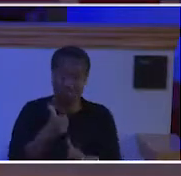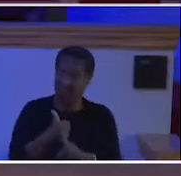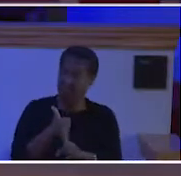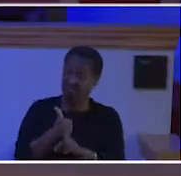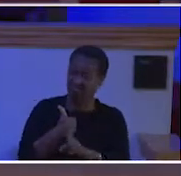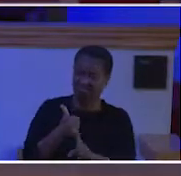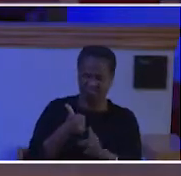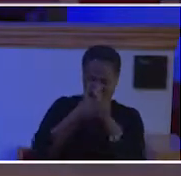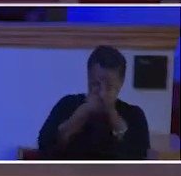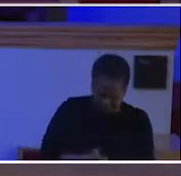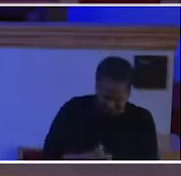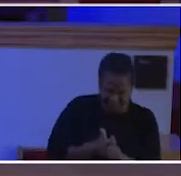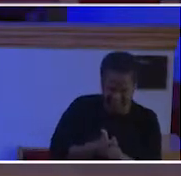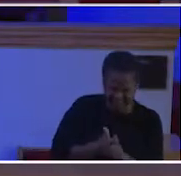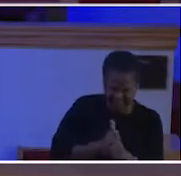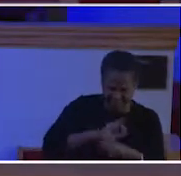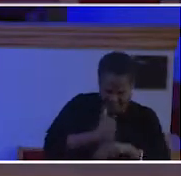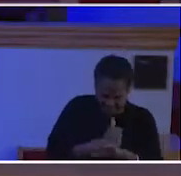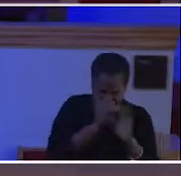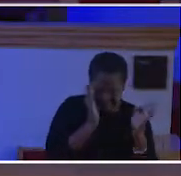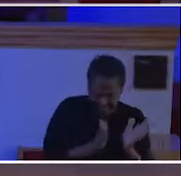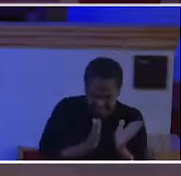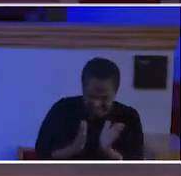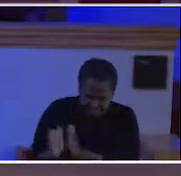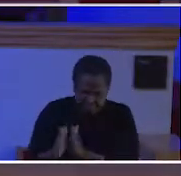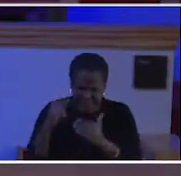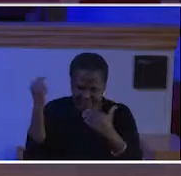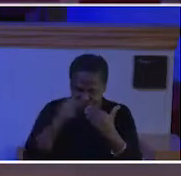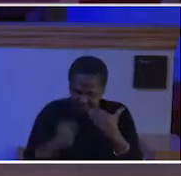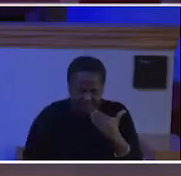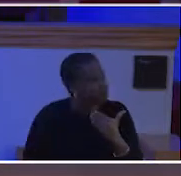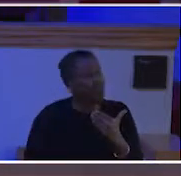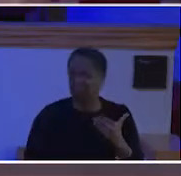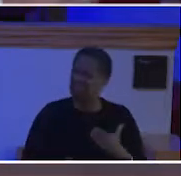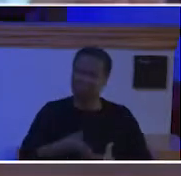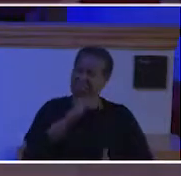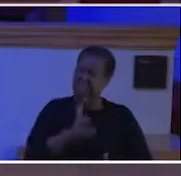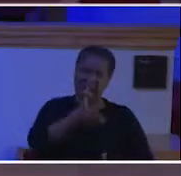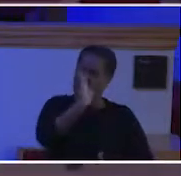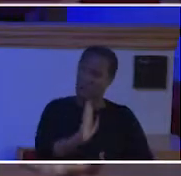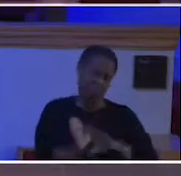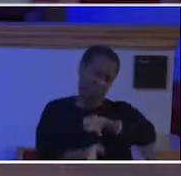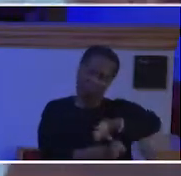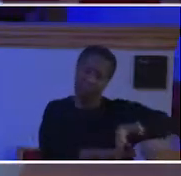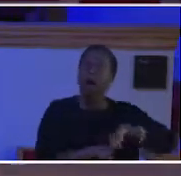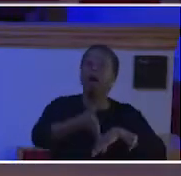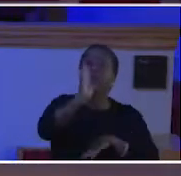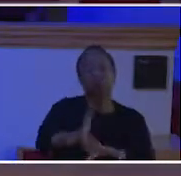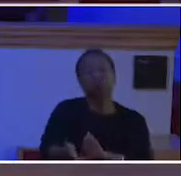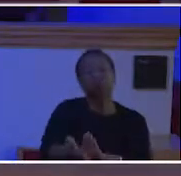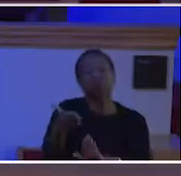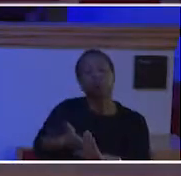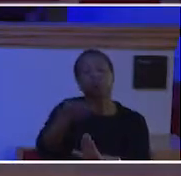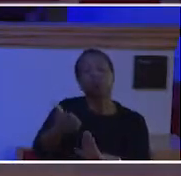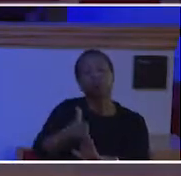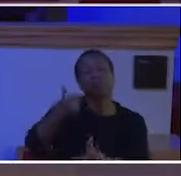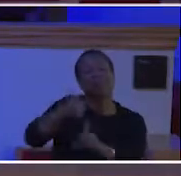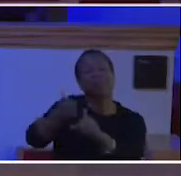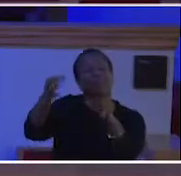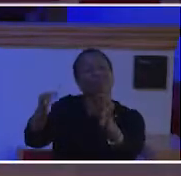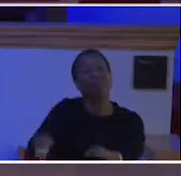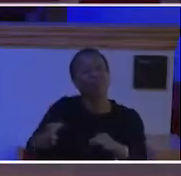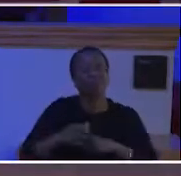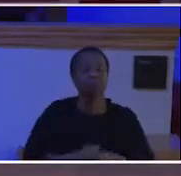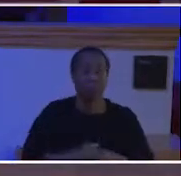any construct of chronology, but God operates as God chooses. And